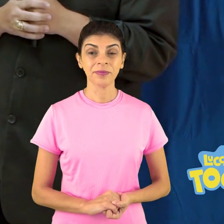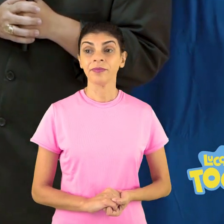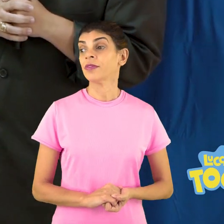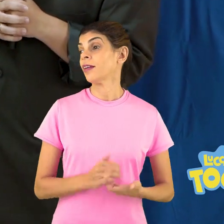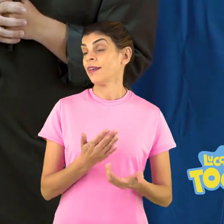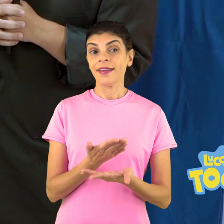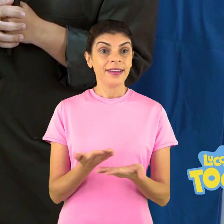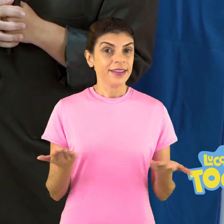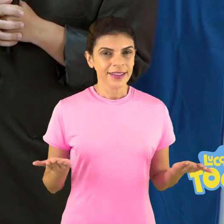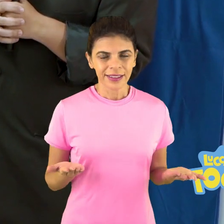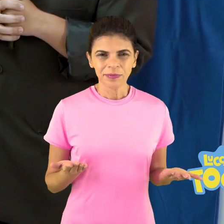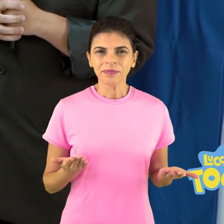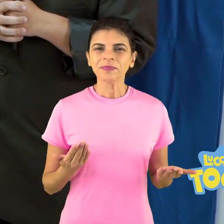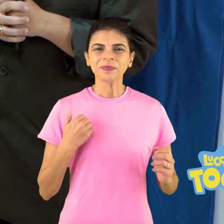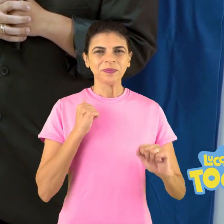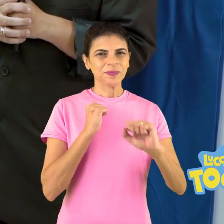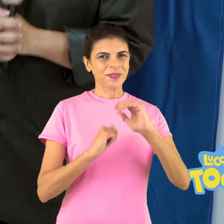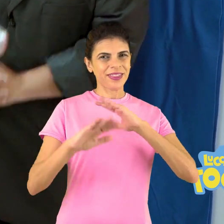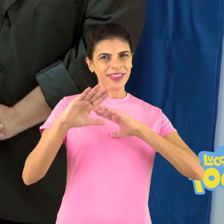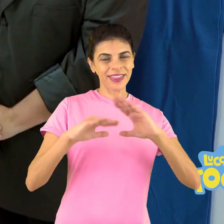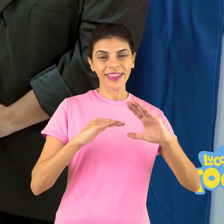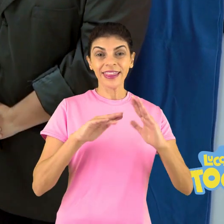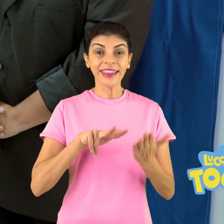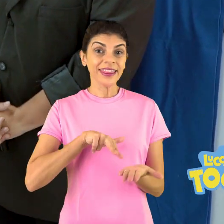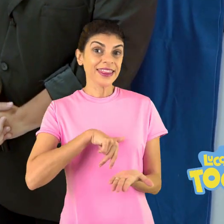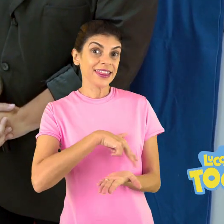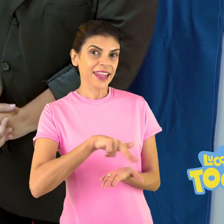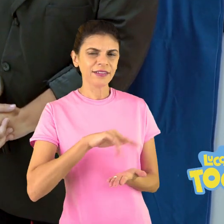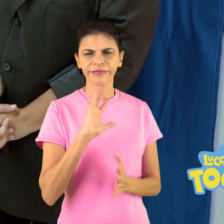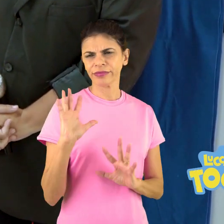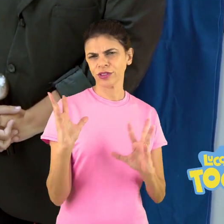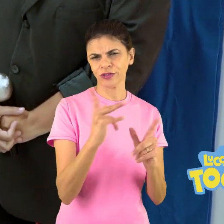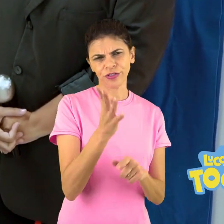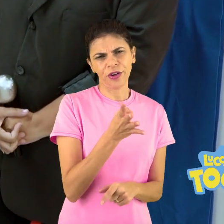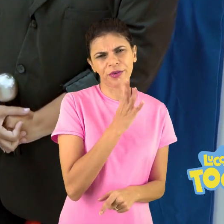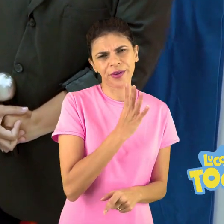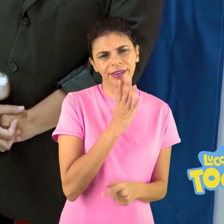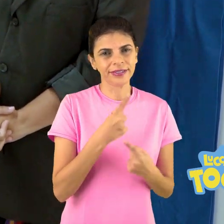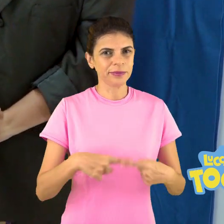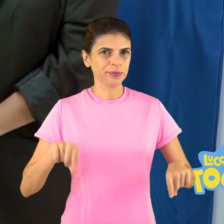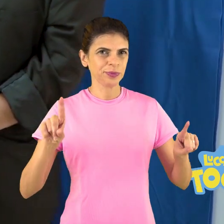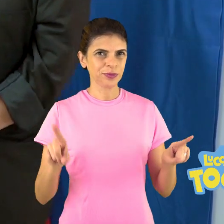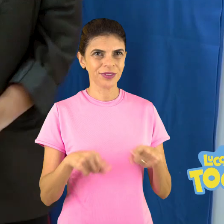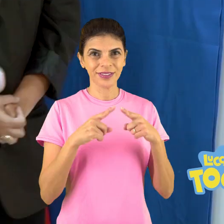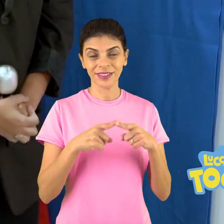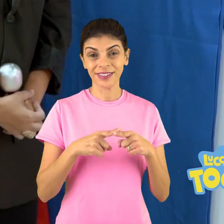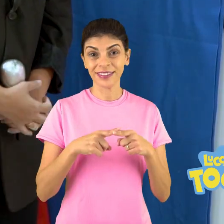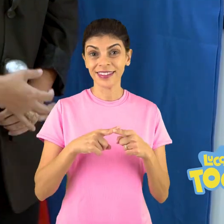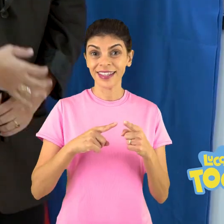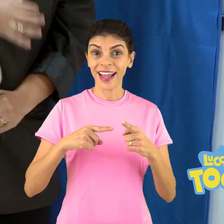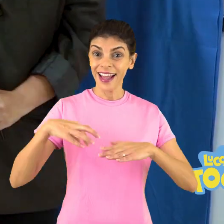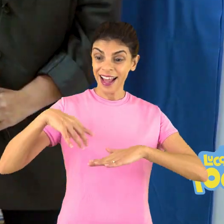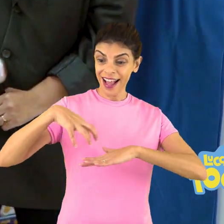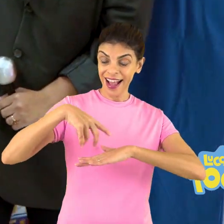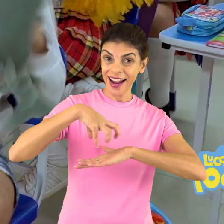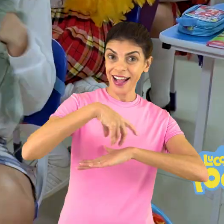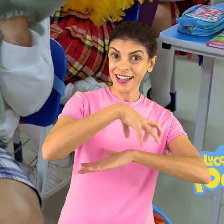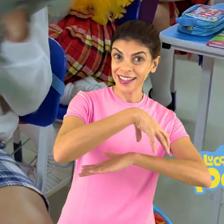Bom, amigos, eu vou cantar e dançar uma música que todo mundo conhece. A Dona